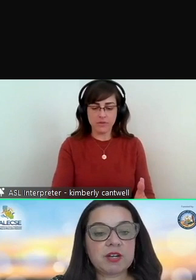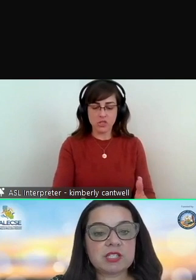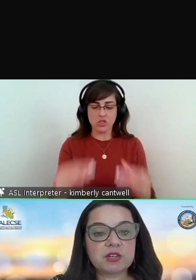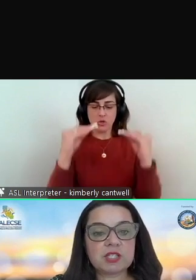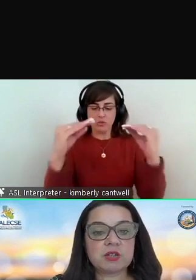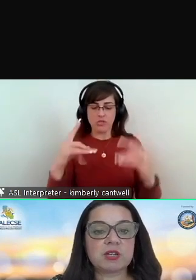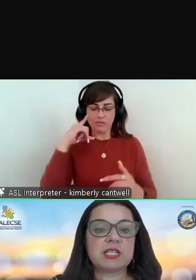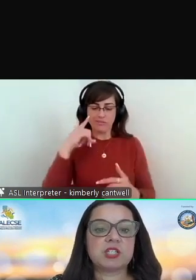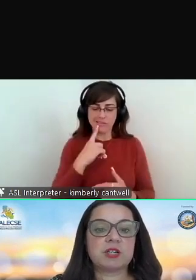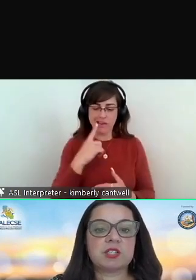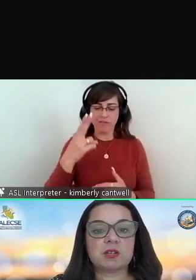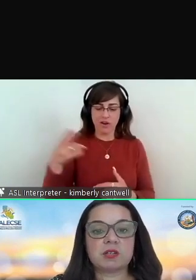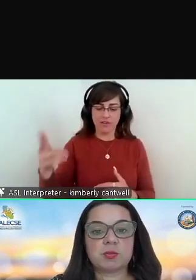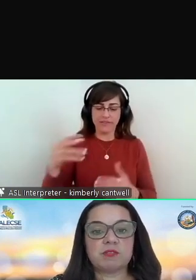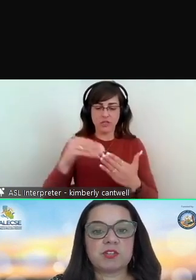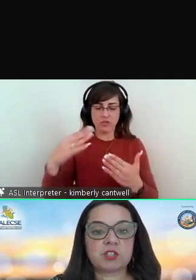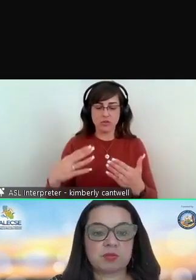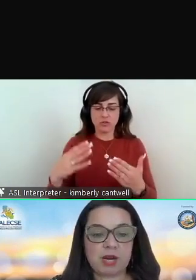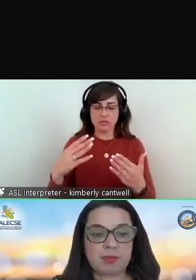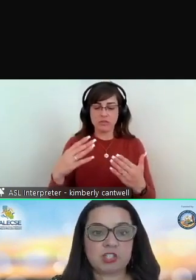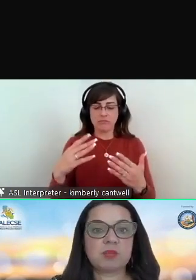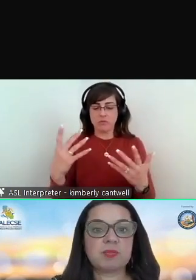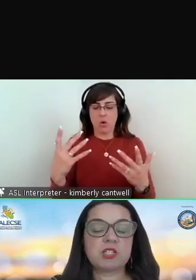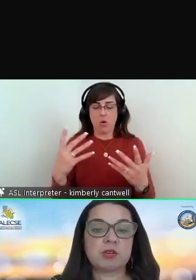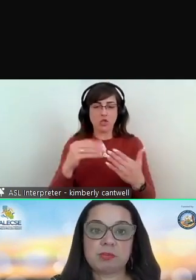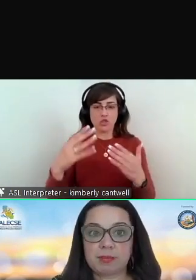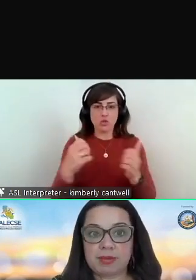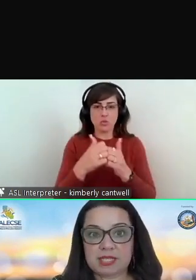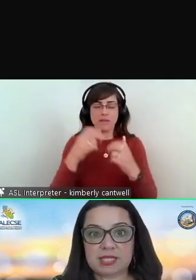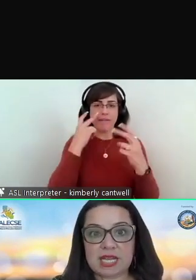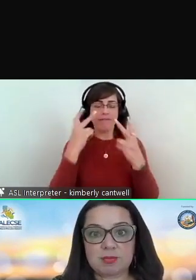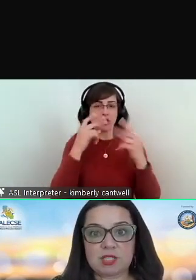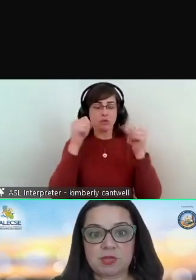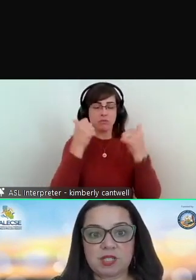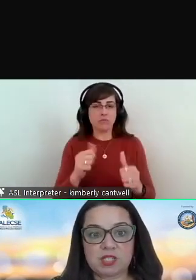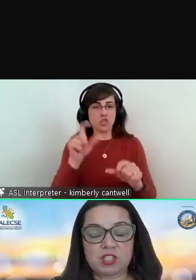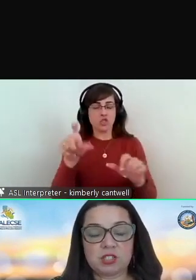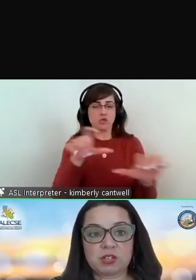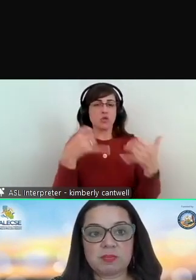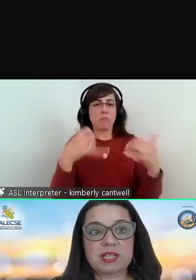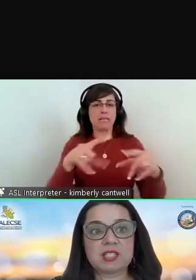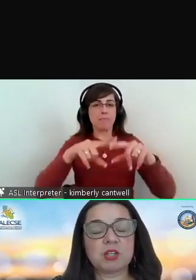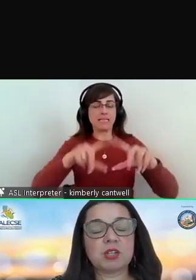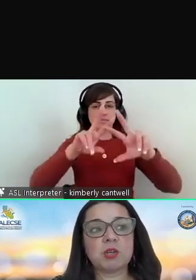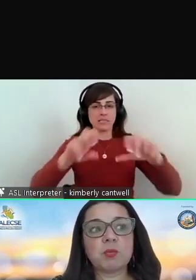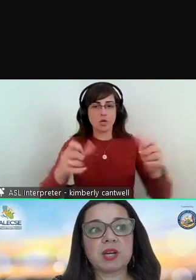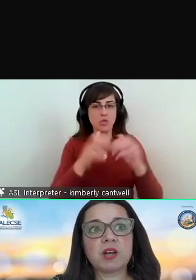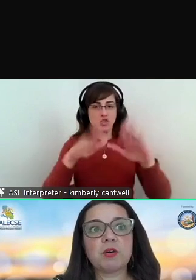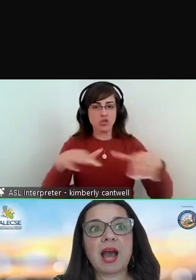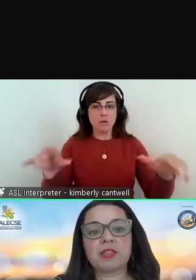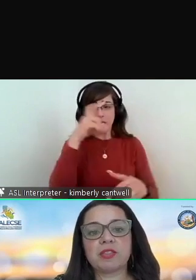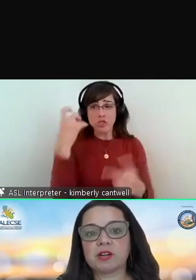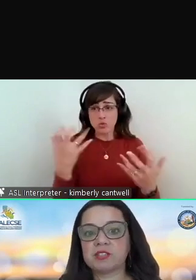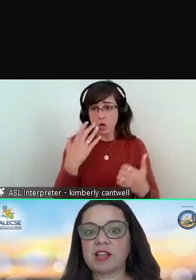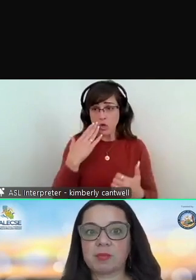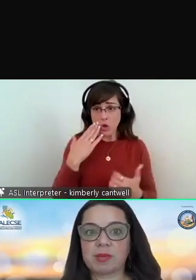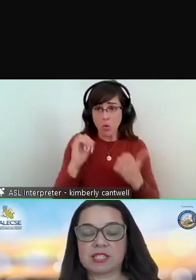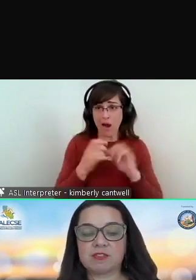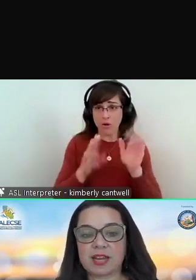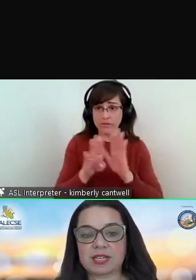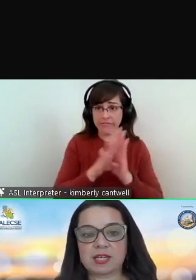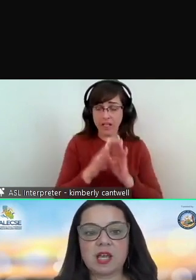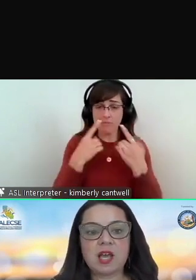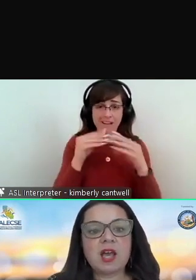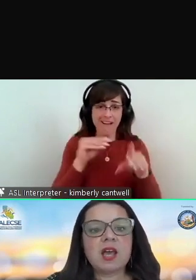hard of hearing students or a teacher of students with visual impairments should be doing play-based assessments with these children, because you want to know how their development